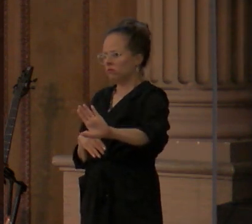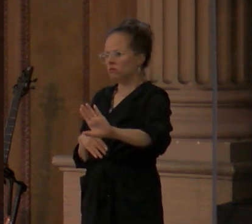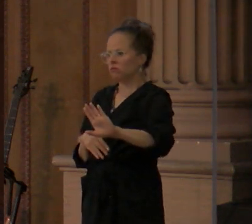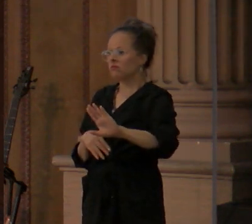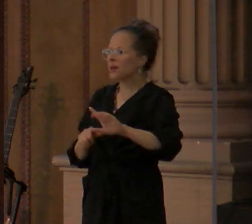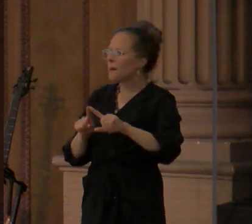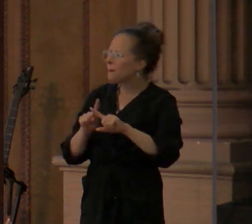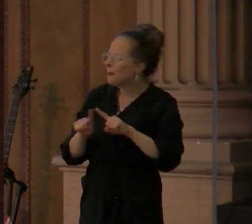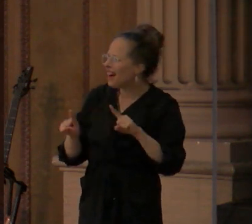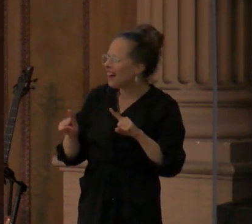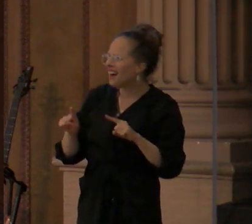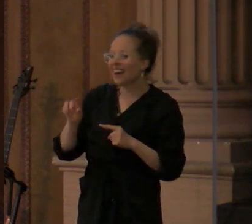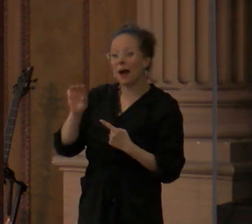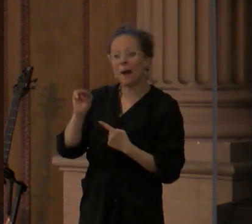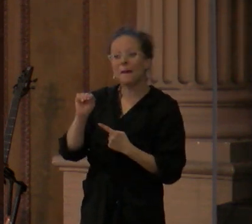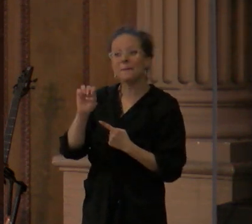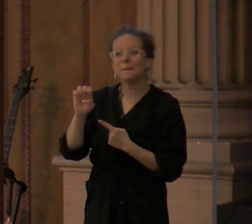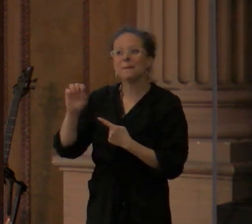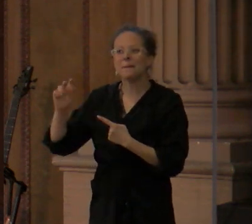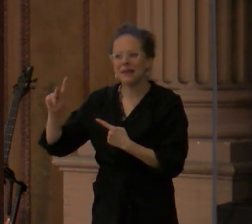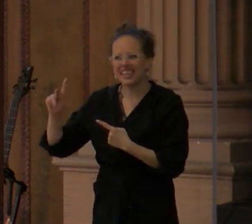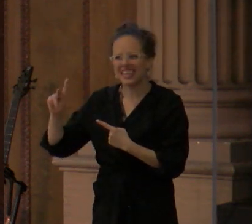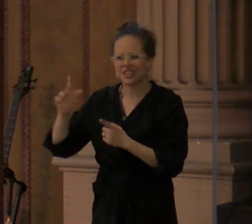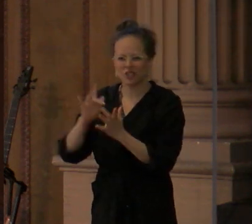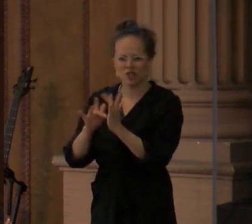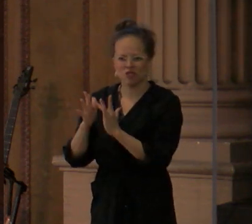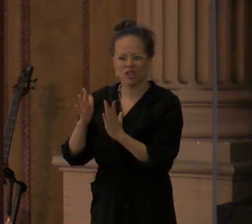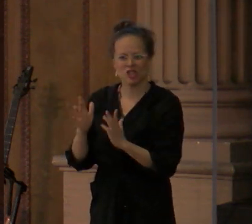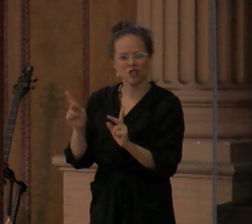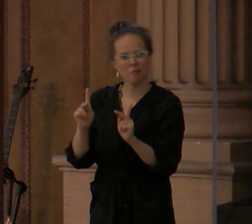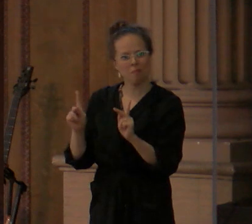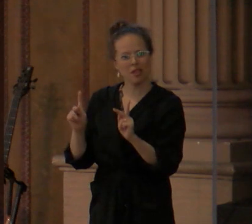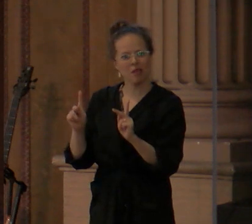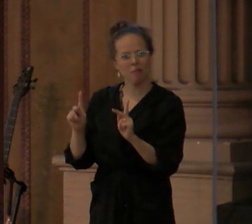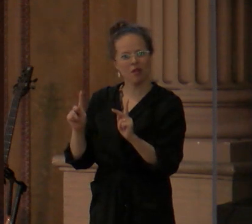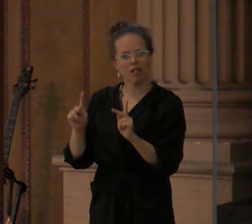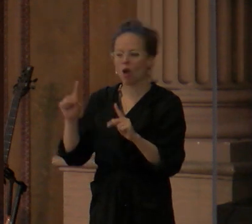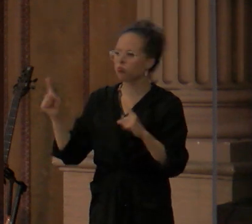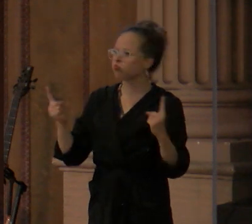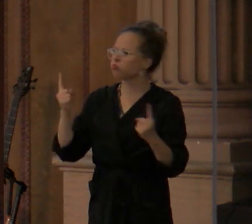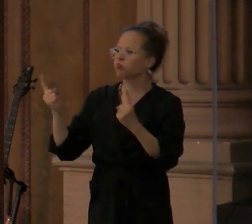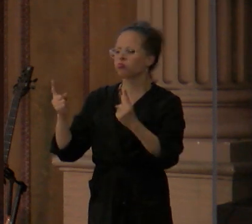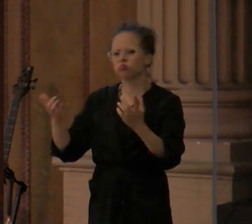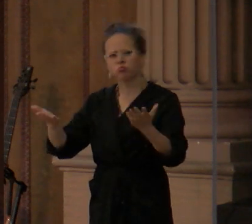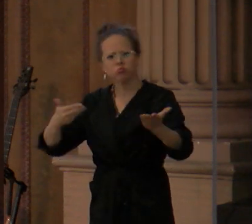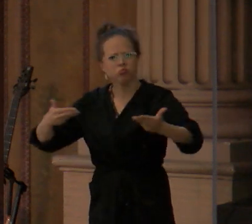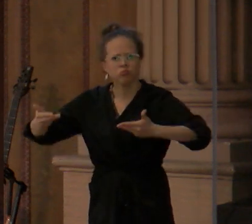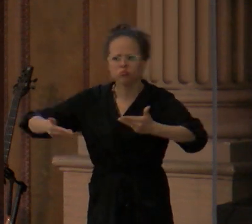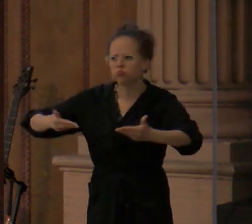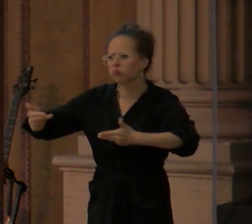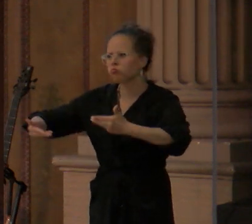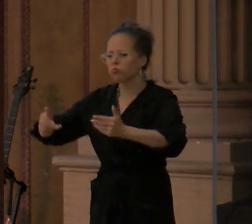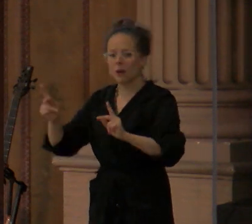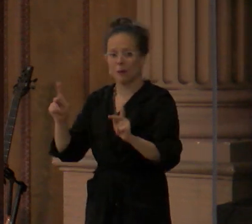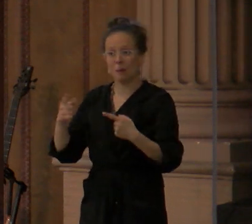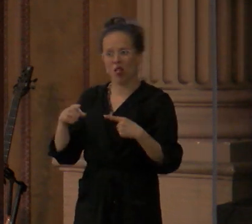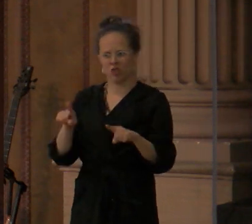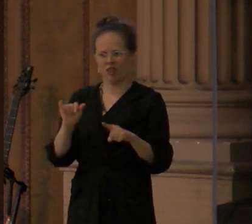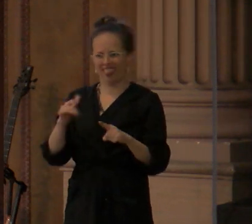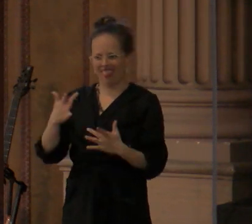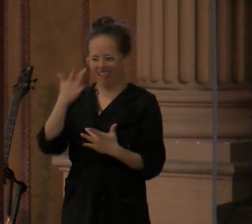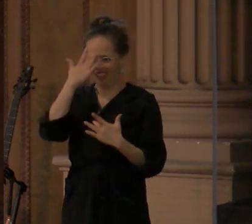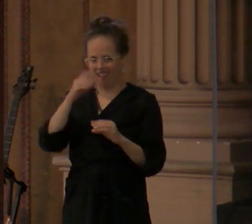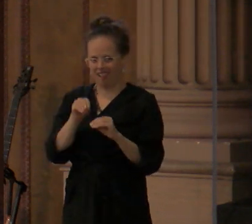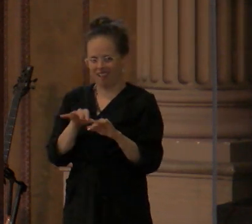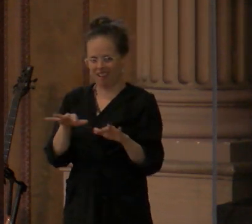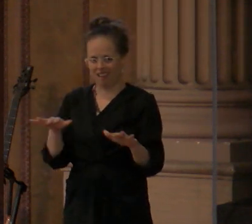But meek Christians came along and they were the ones who were taking people in during the Black Plague. And often